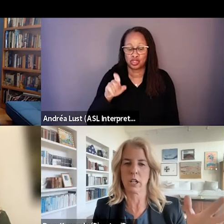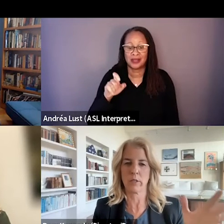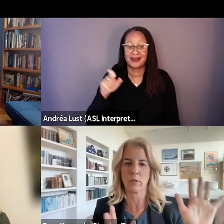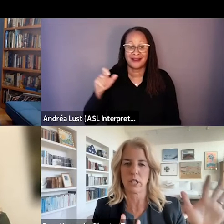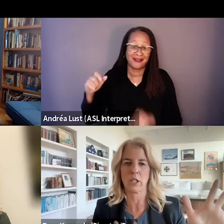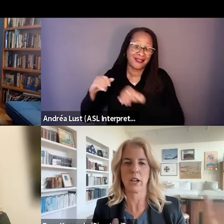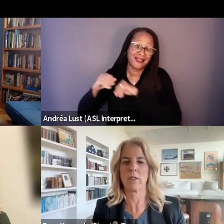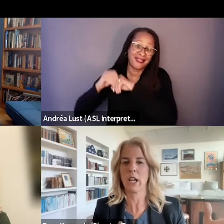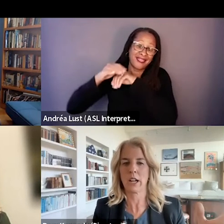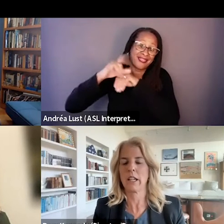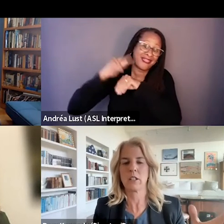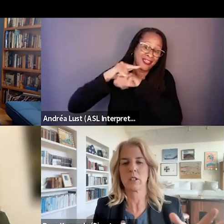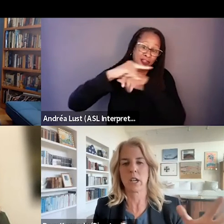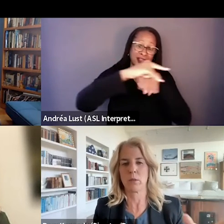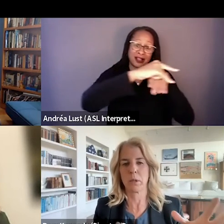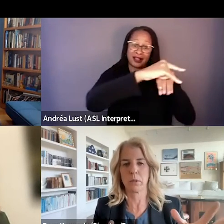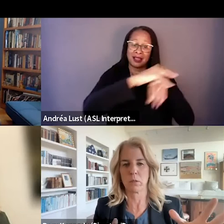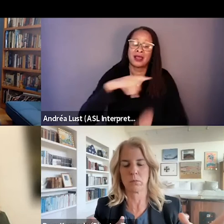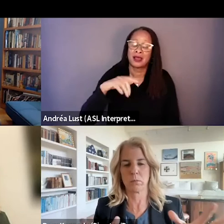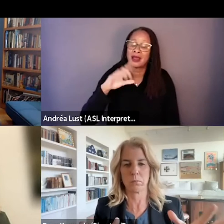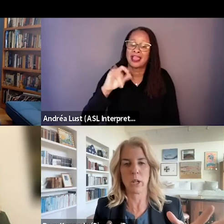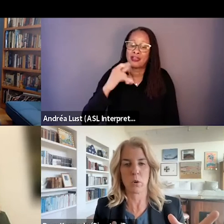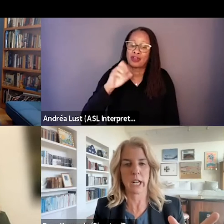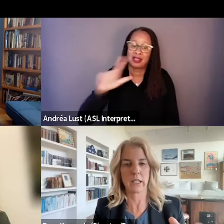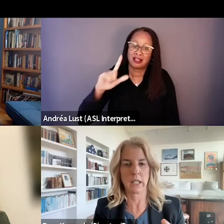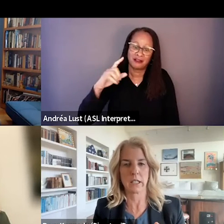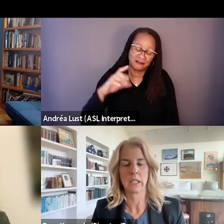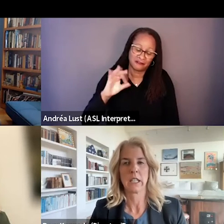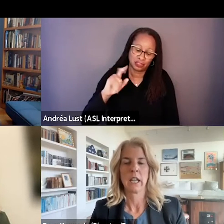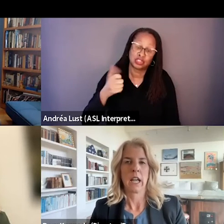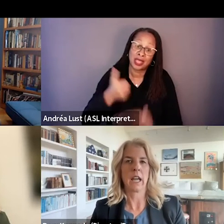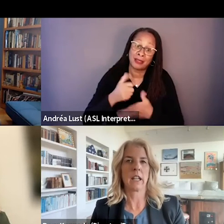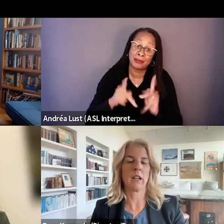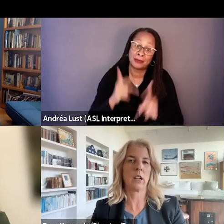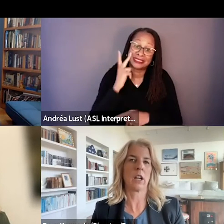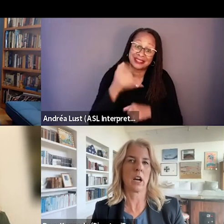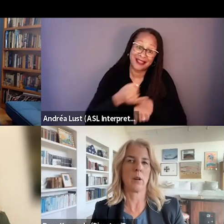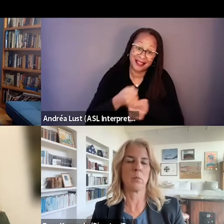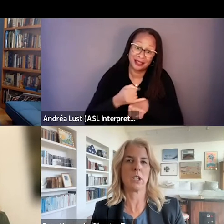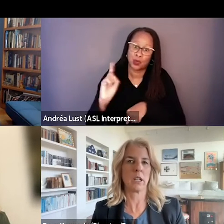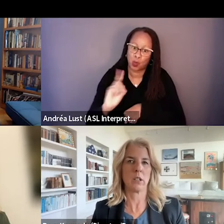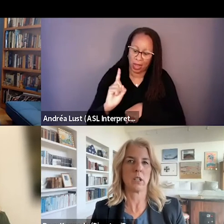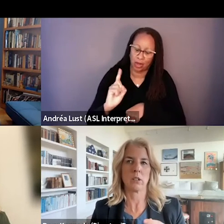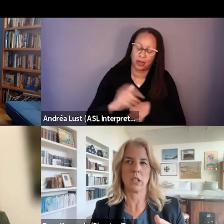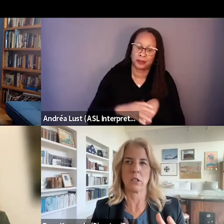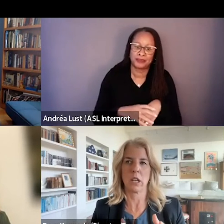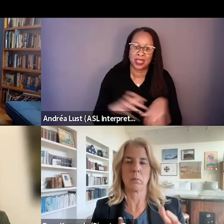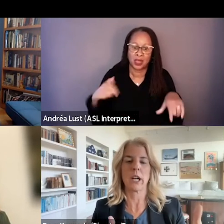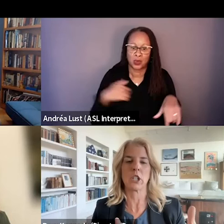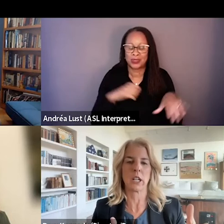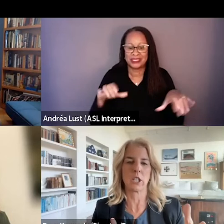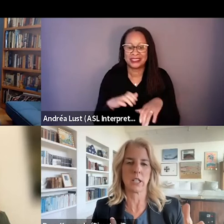footage, archival footage of the island to help people be oriented. And then we did